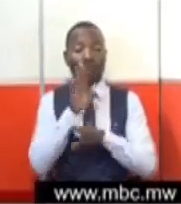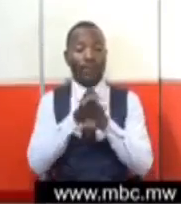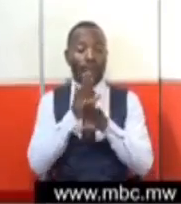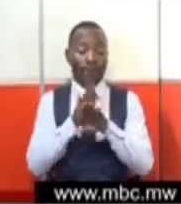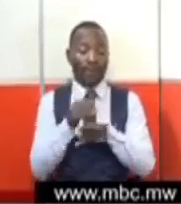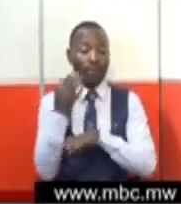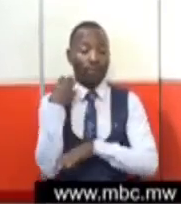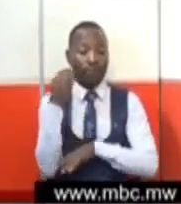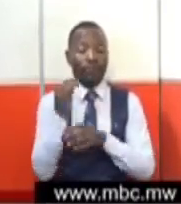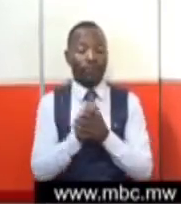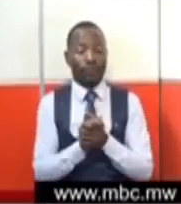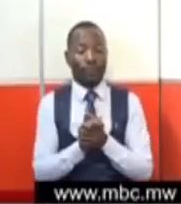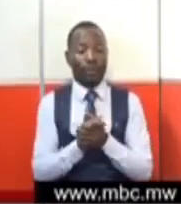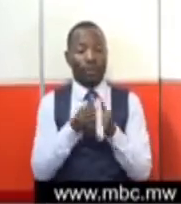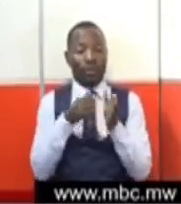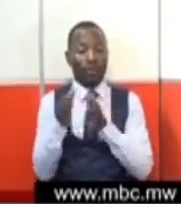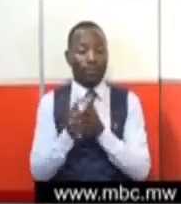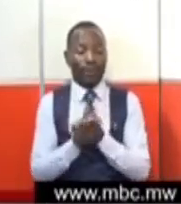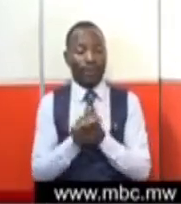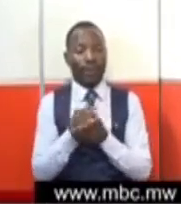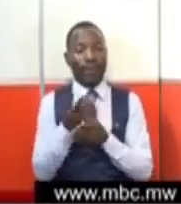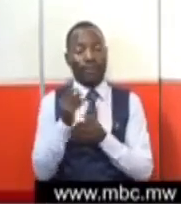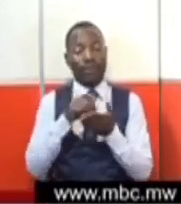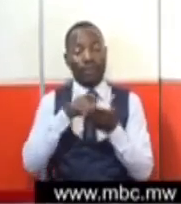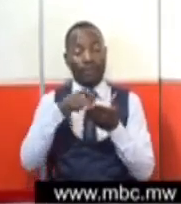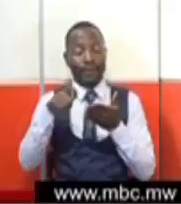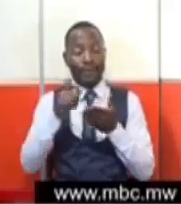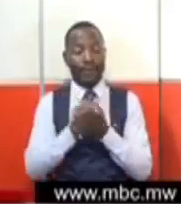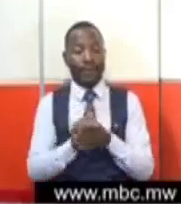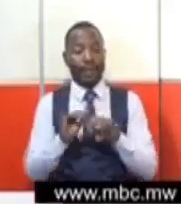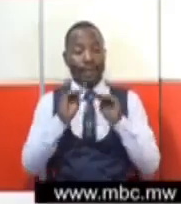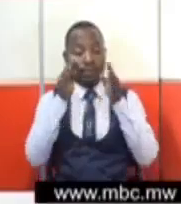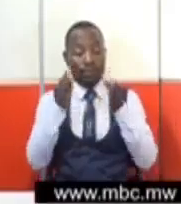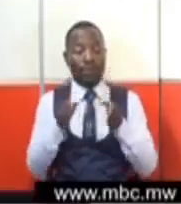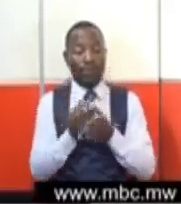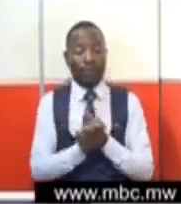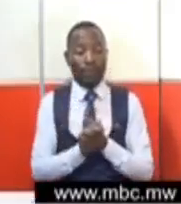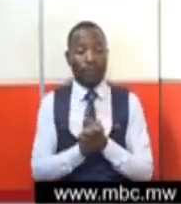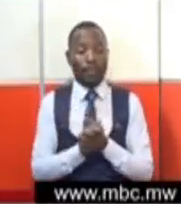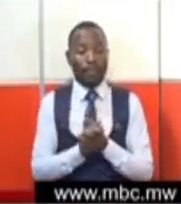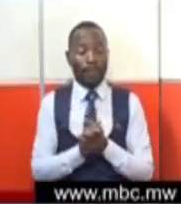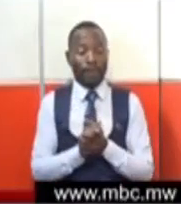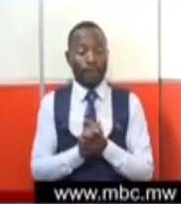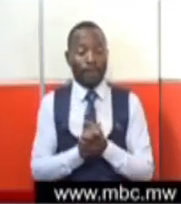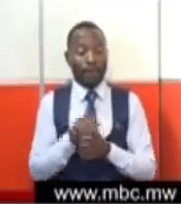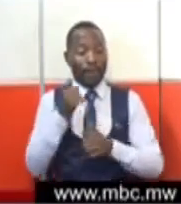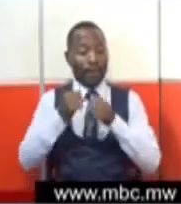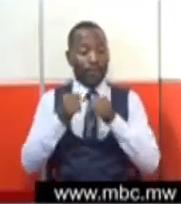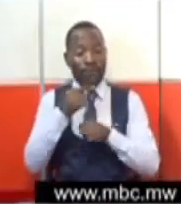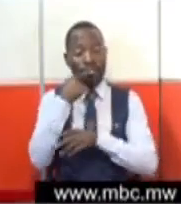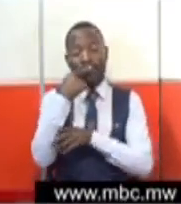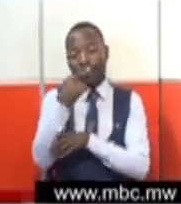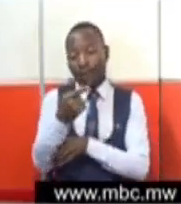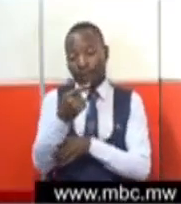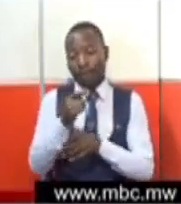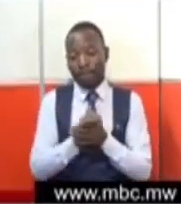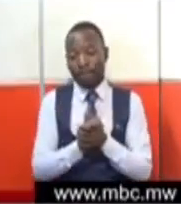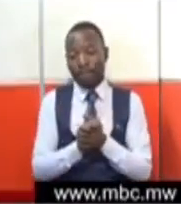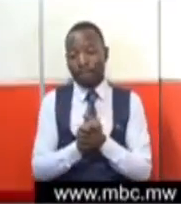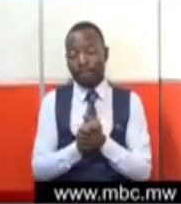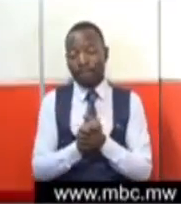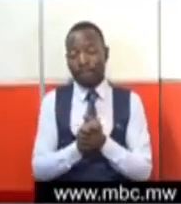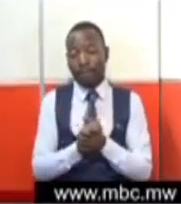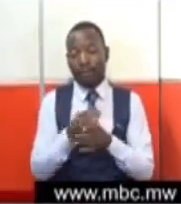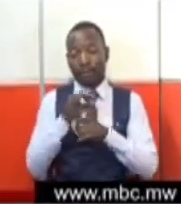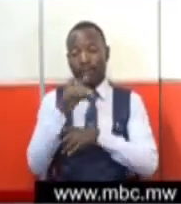their calls regarding the teacher registration process in the country. And in sports, the Football Association of Malawi